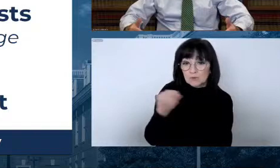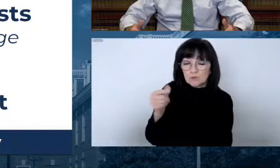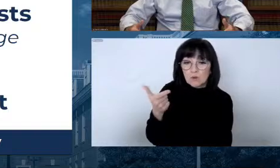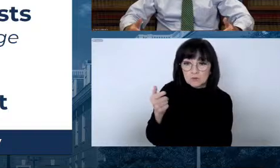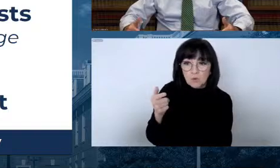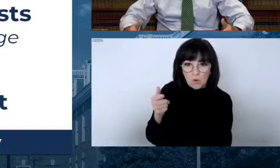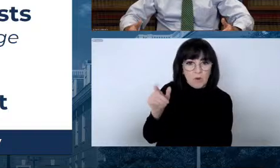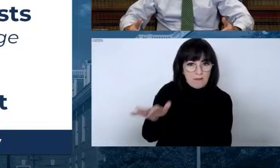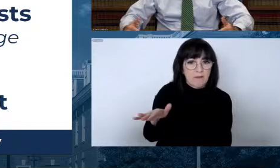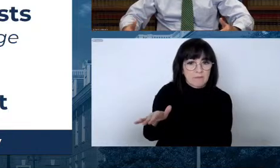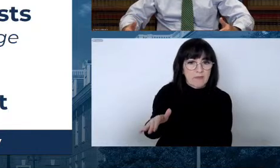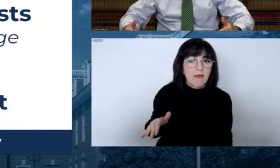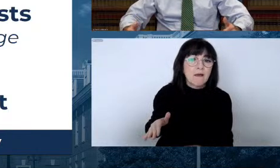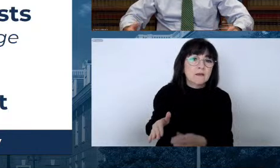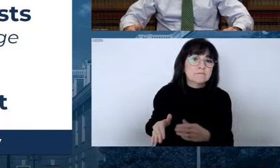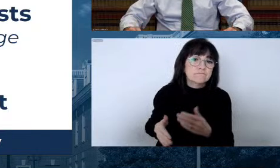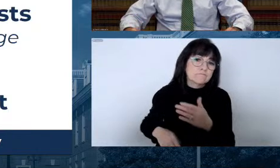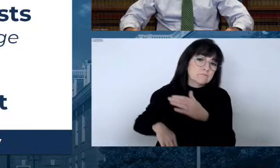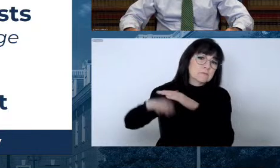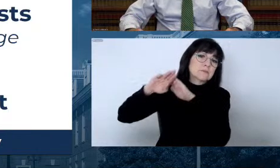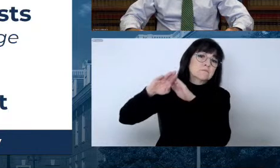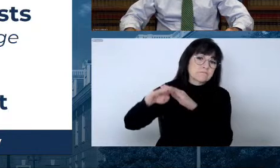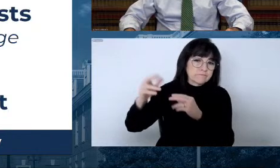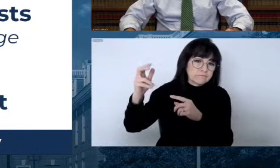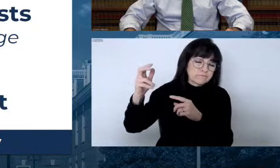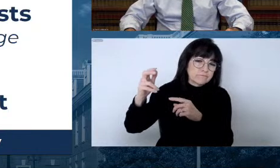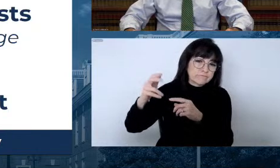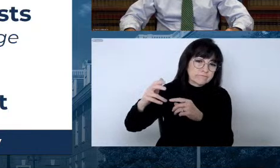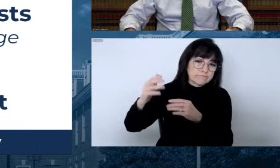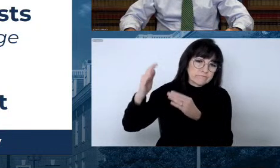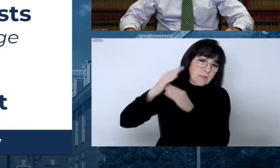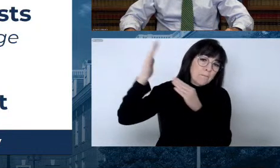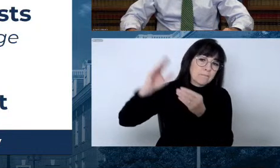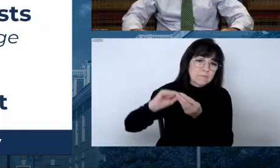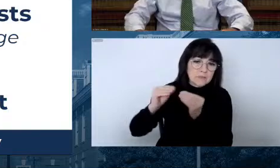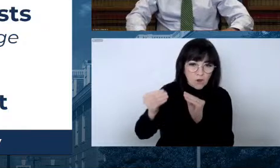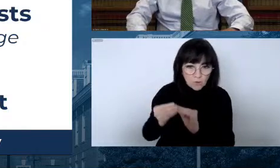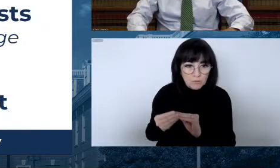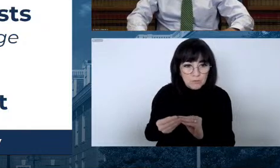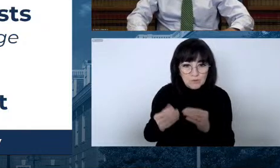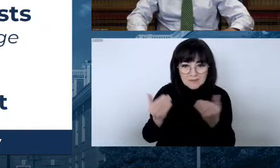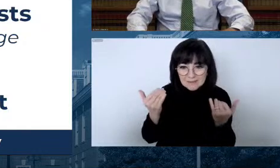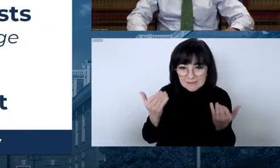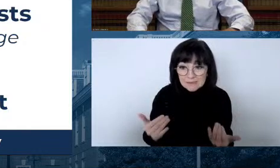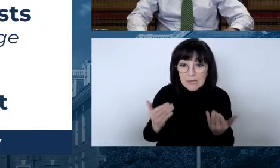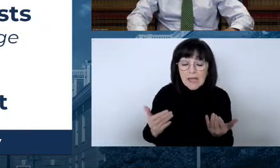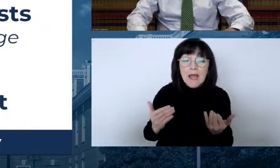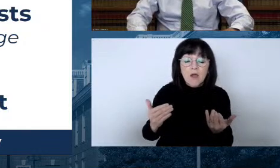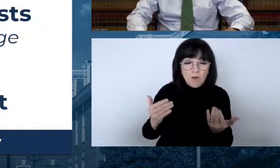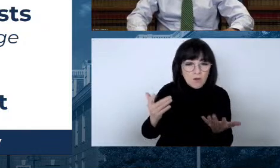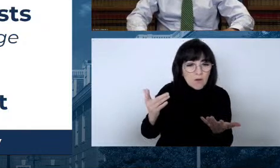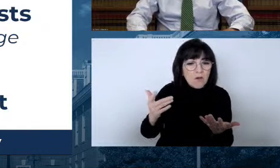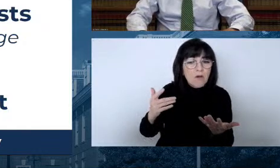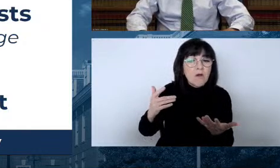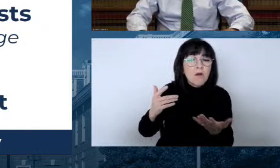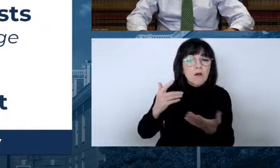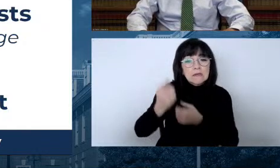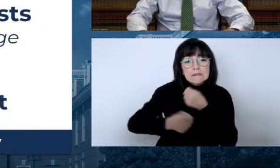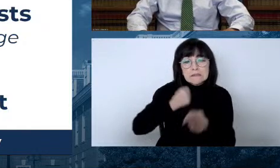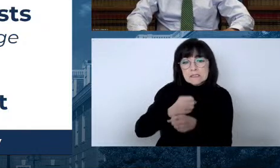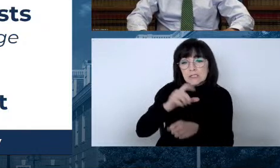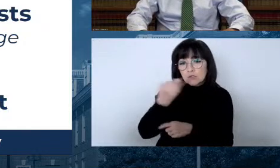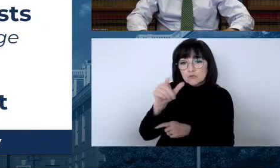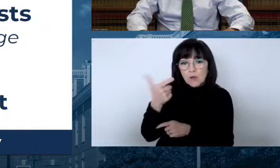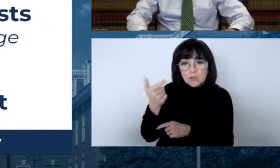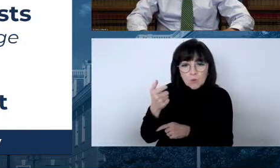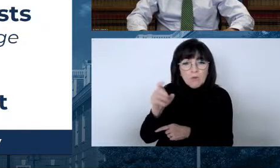move into New Year's and the aftermath of the new year, the expected